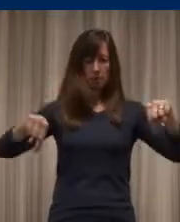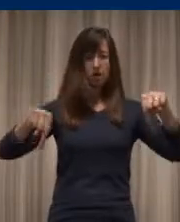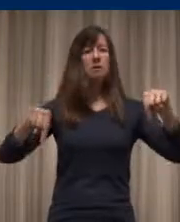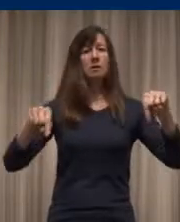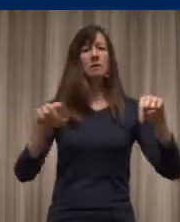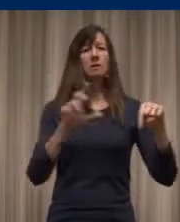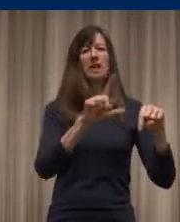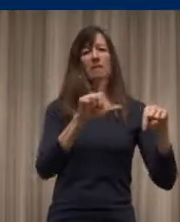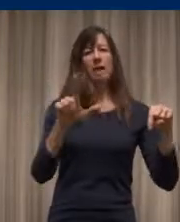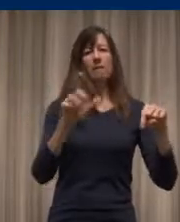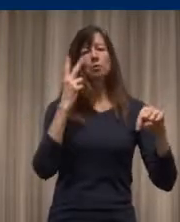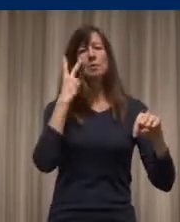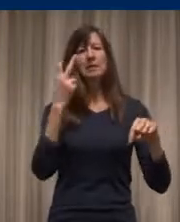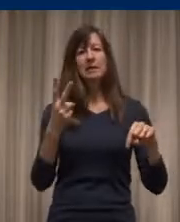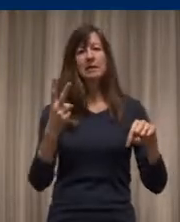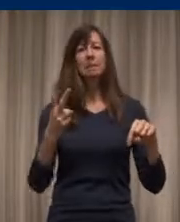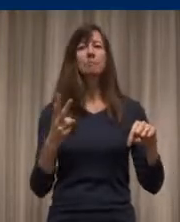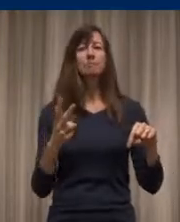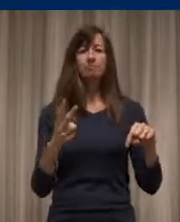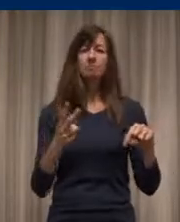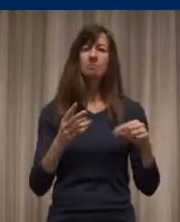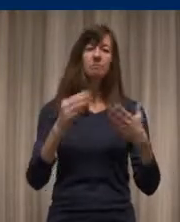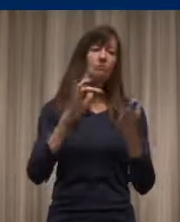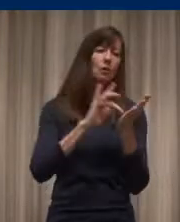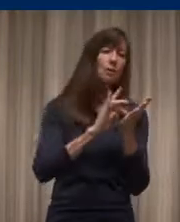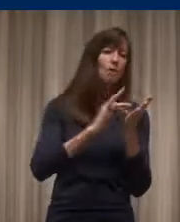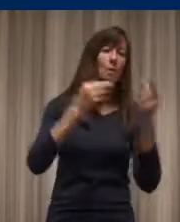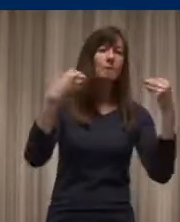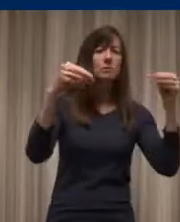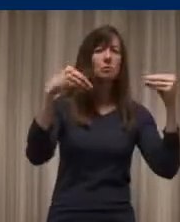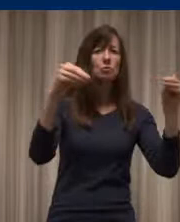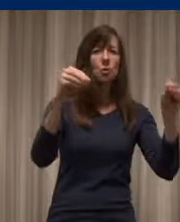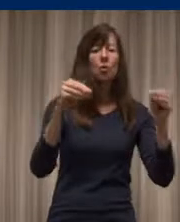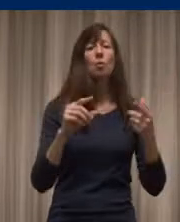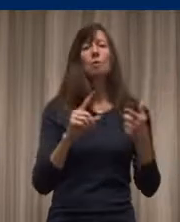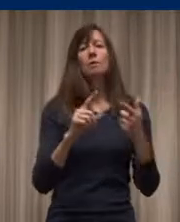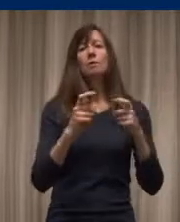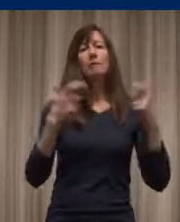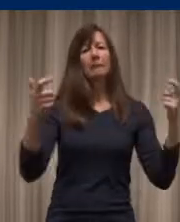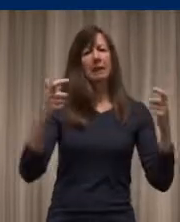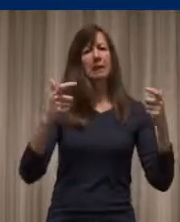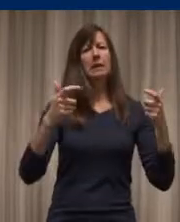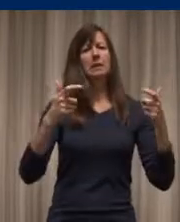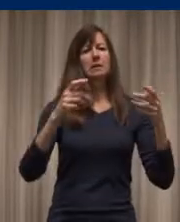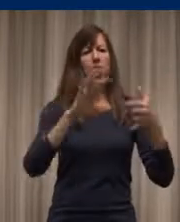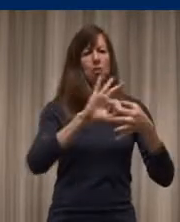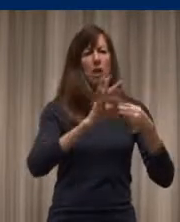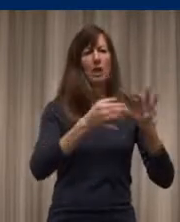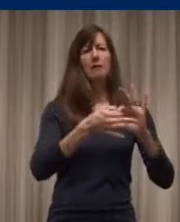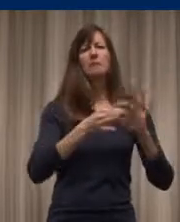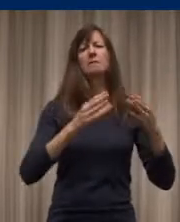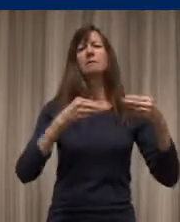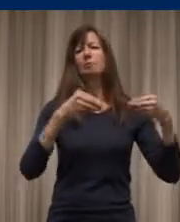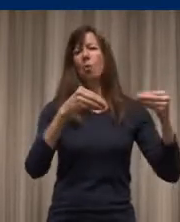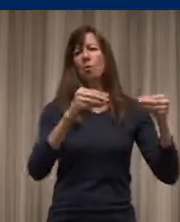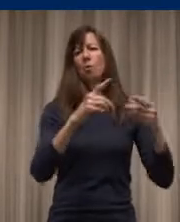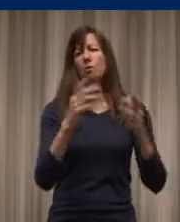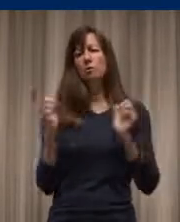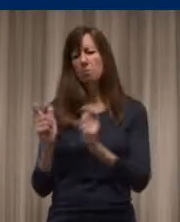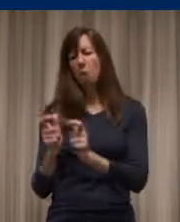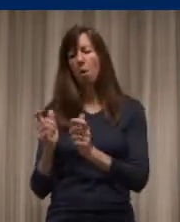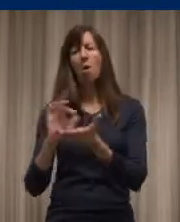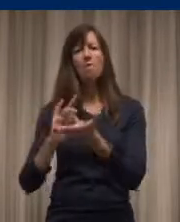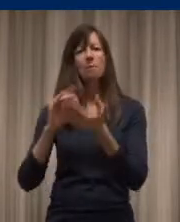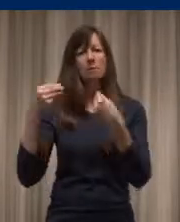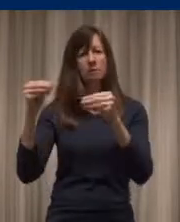including our pharmacies, both the larger chains and smaller community pharmacies, our hospitals, of course, and their